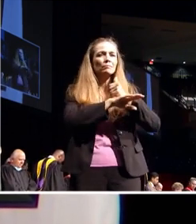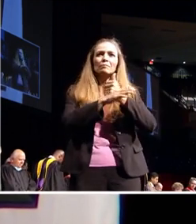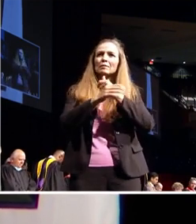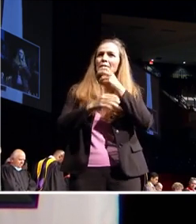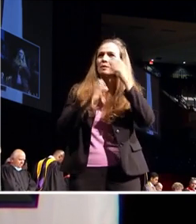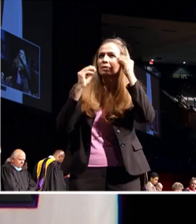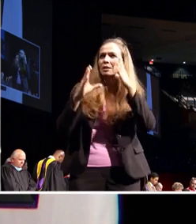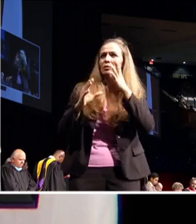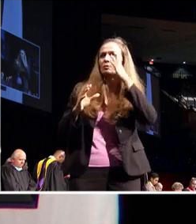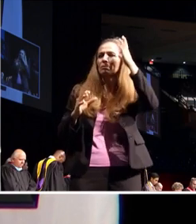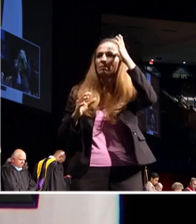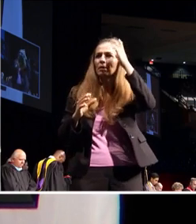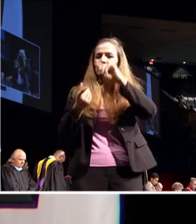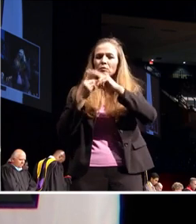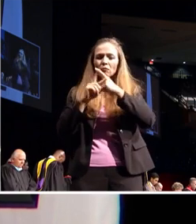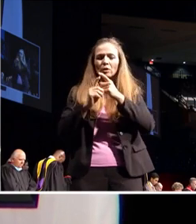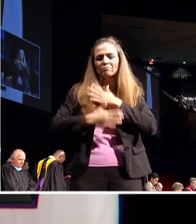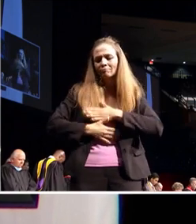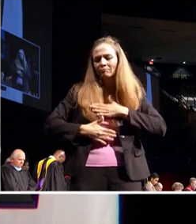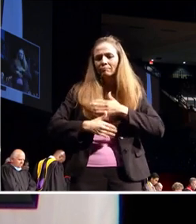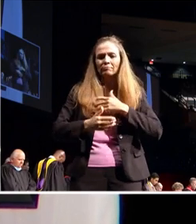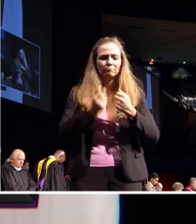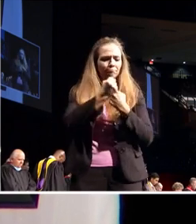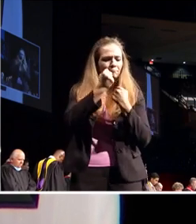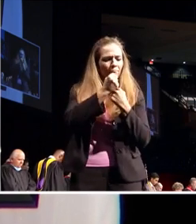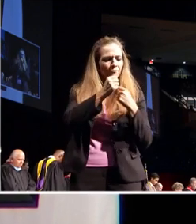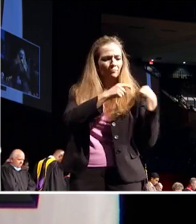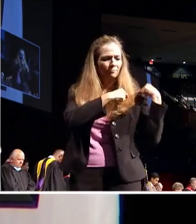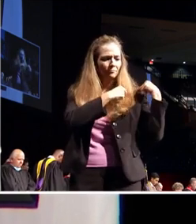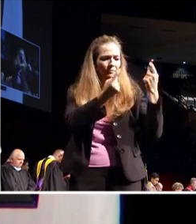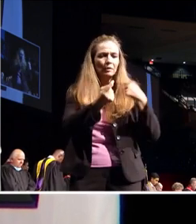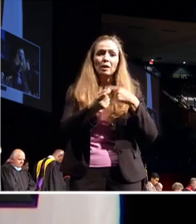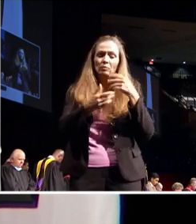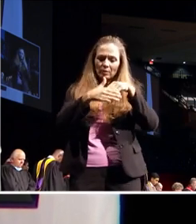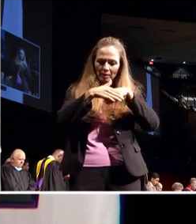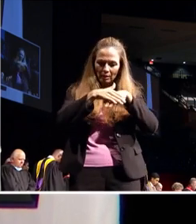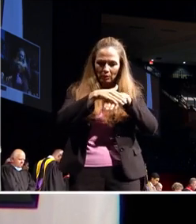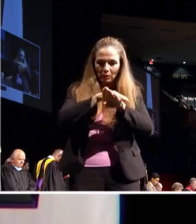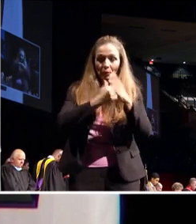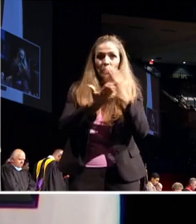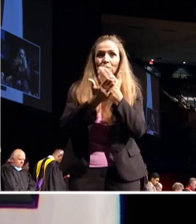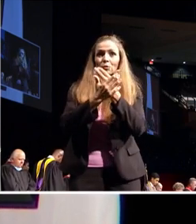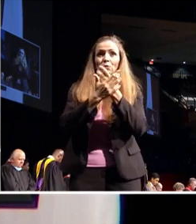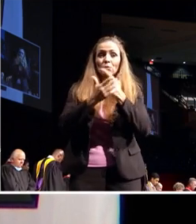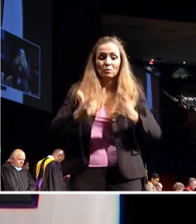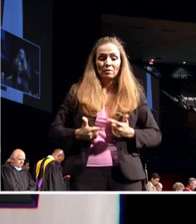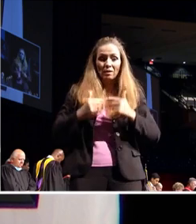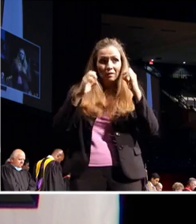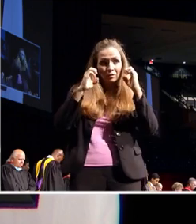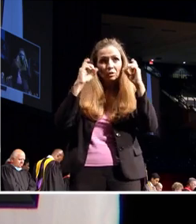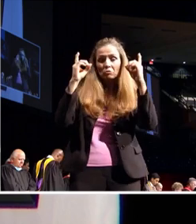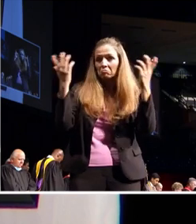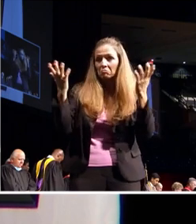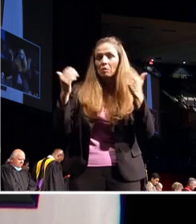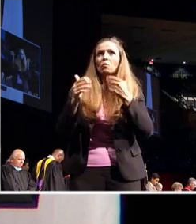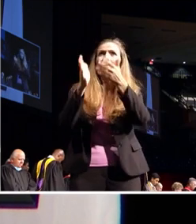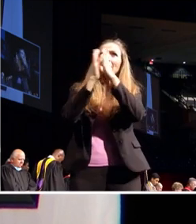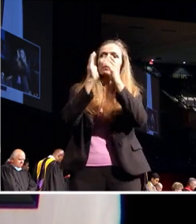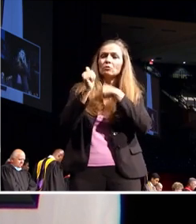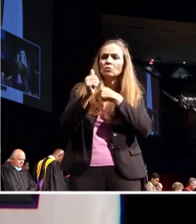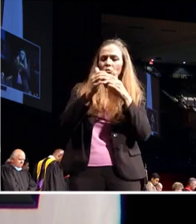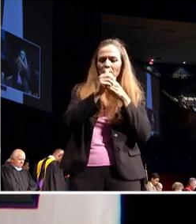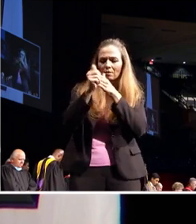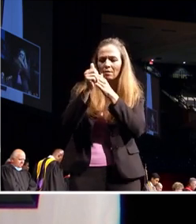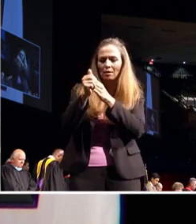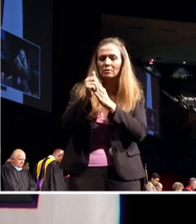teachers, parents, and friends who have encouraged and supported us throughout this journey. As we enter into a new phase in our lives and education, we ask you to guide